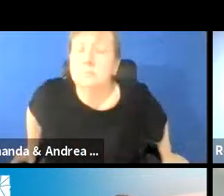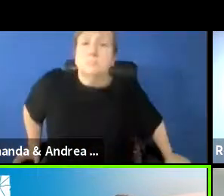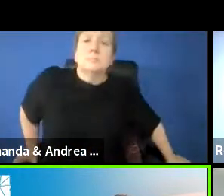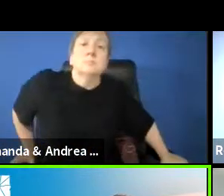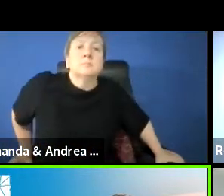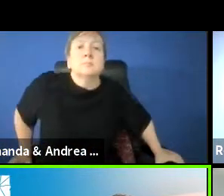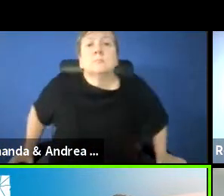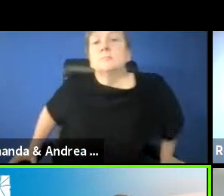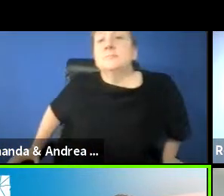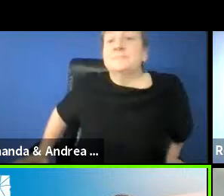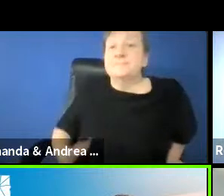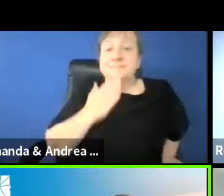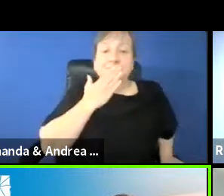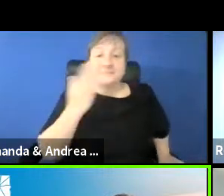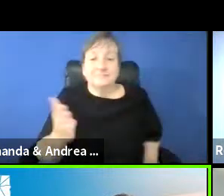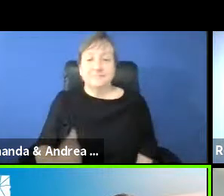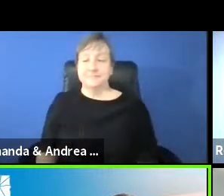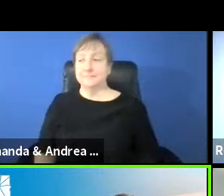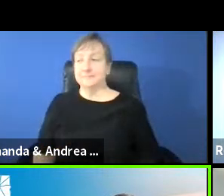Thank you.